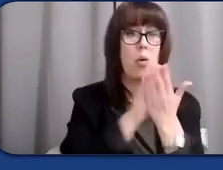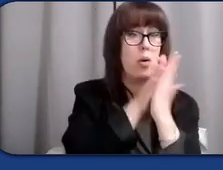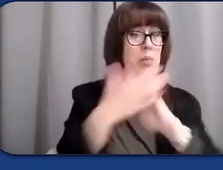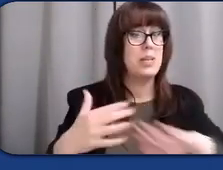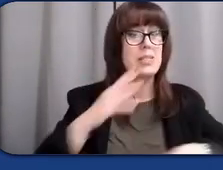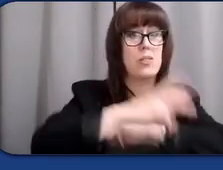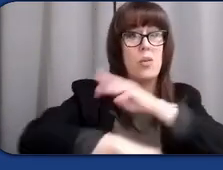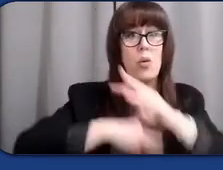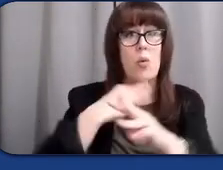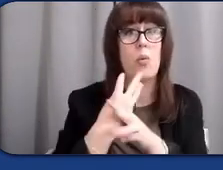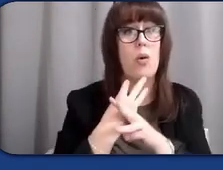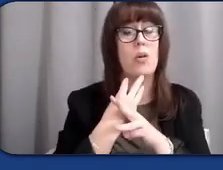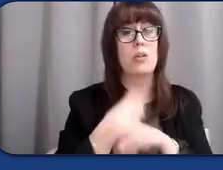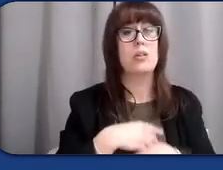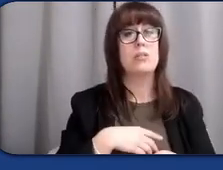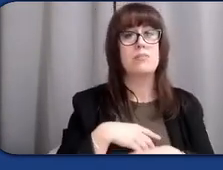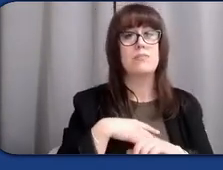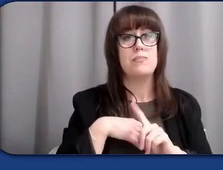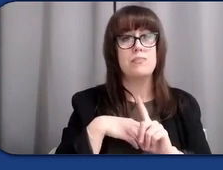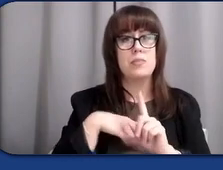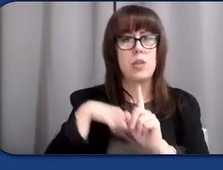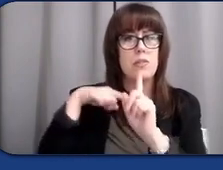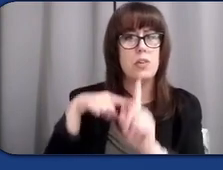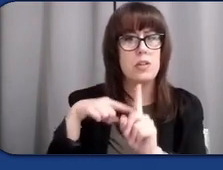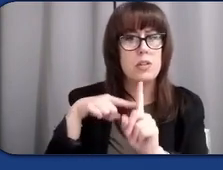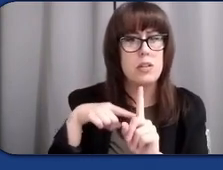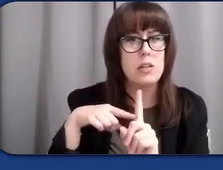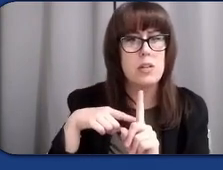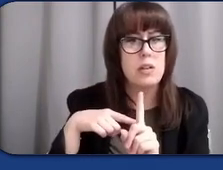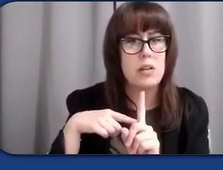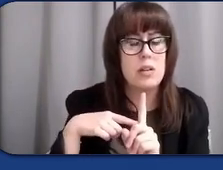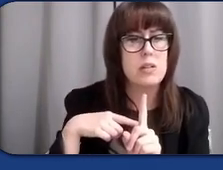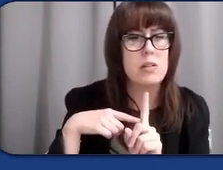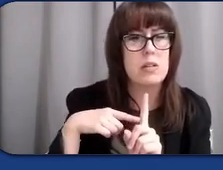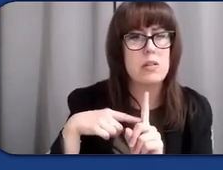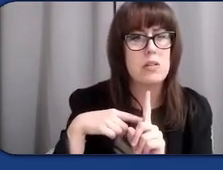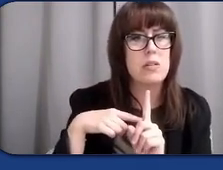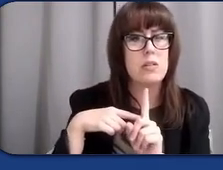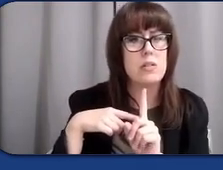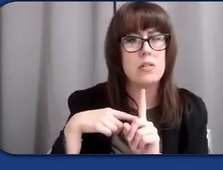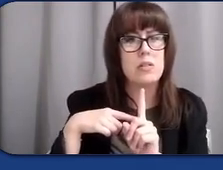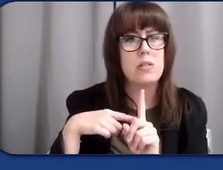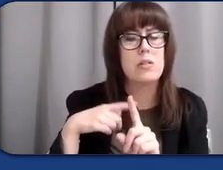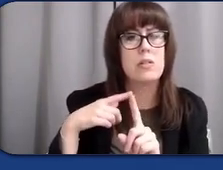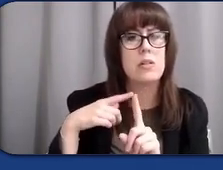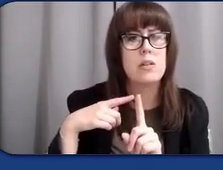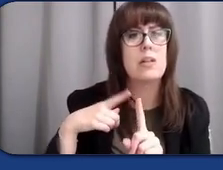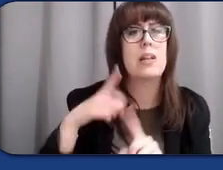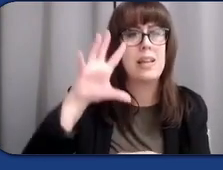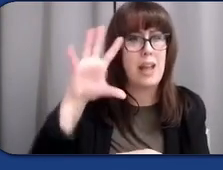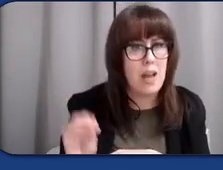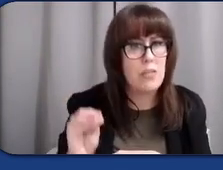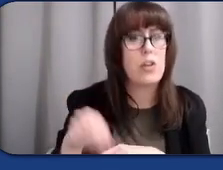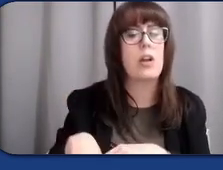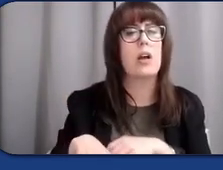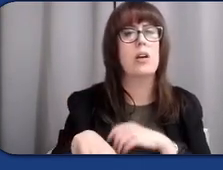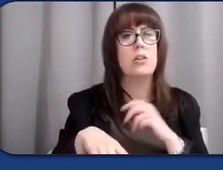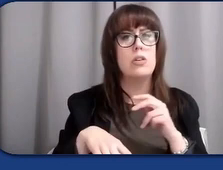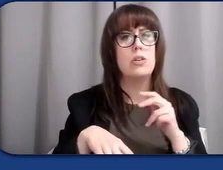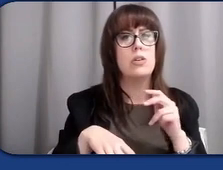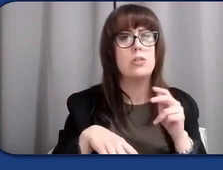us. Take, for example, the school shooting, early child marriages in